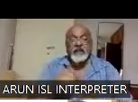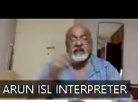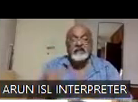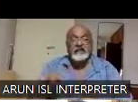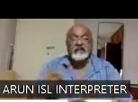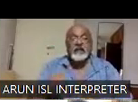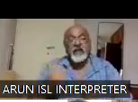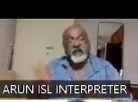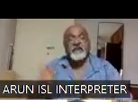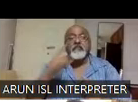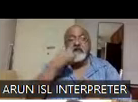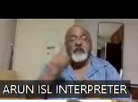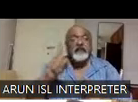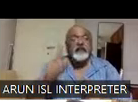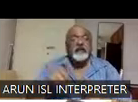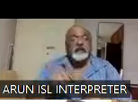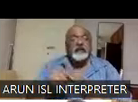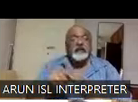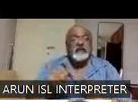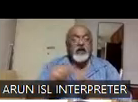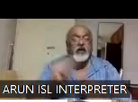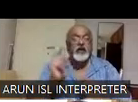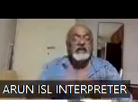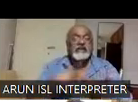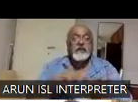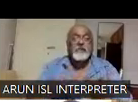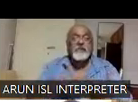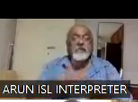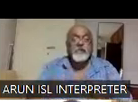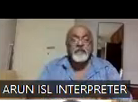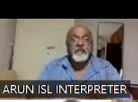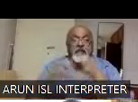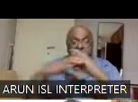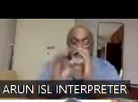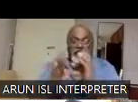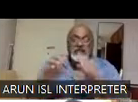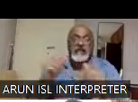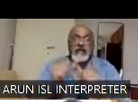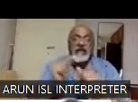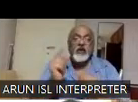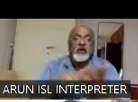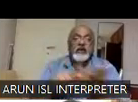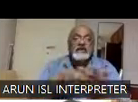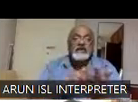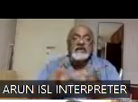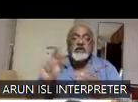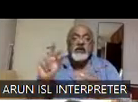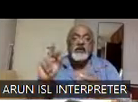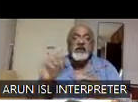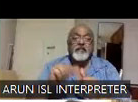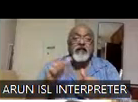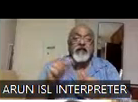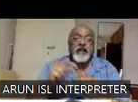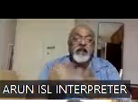brave mother who brought autism into focus. Today we are all celebrating Autism Day on 2nd of April. This is the